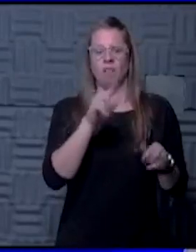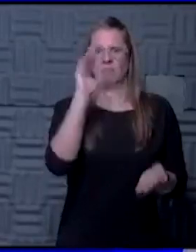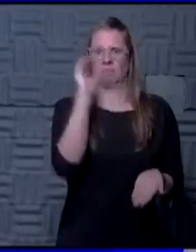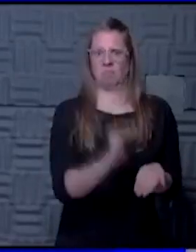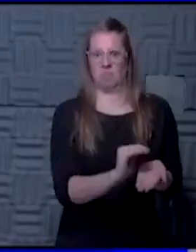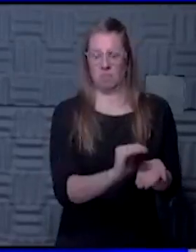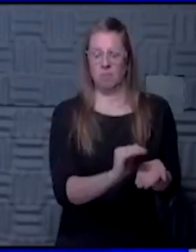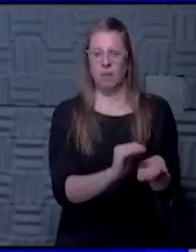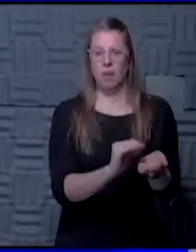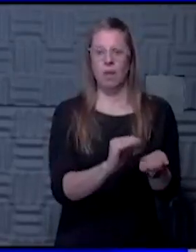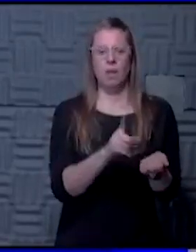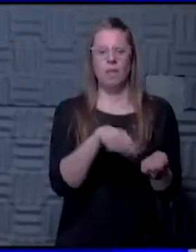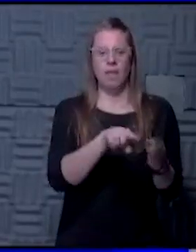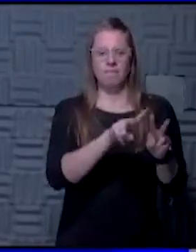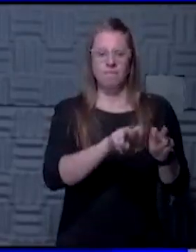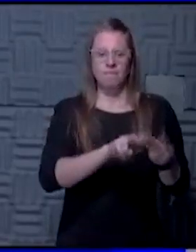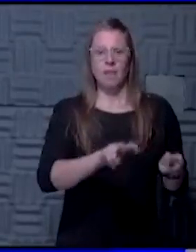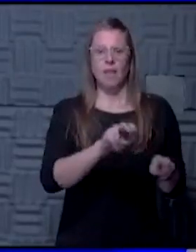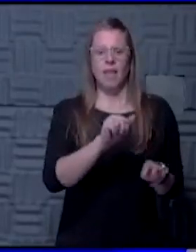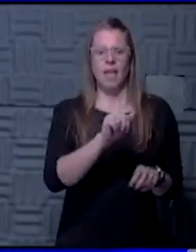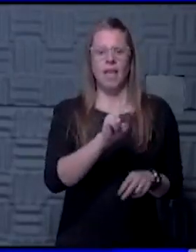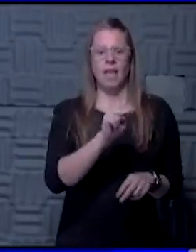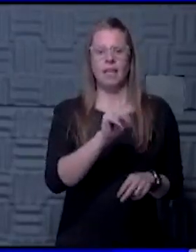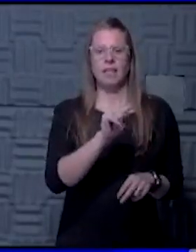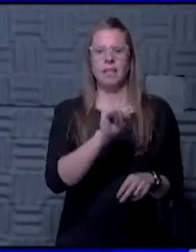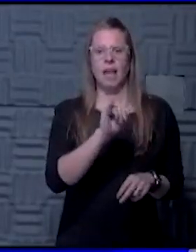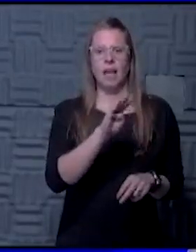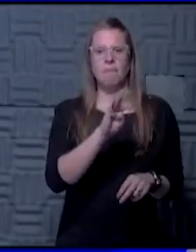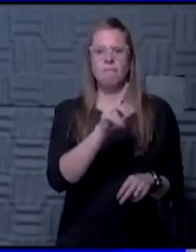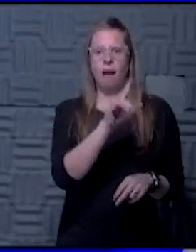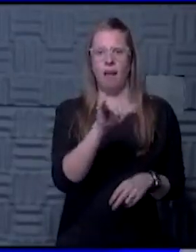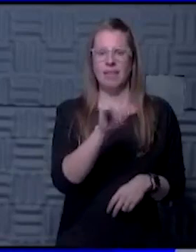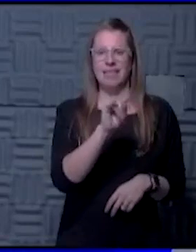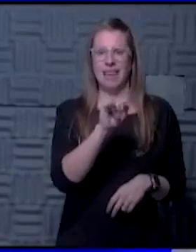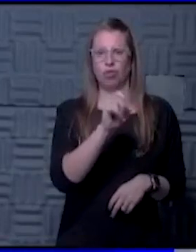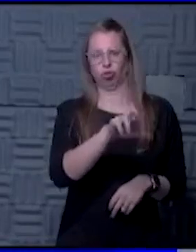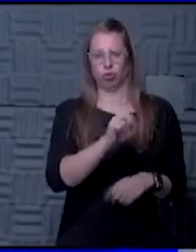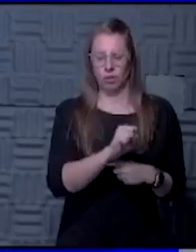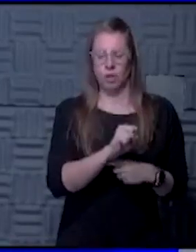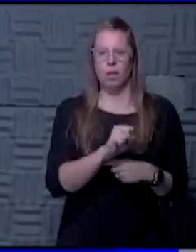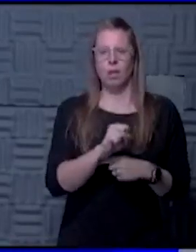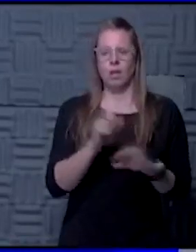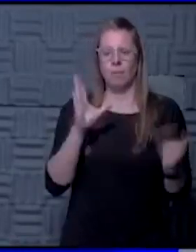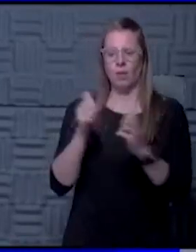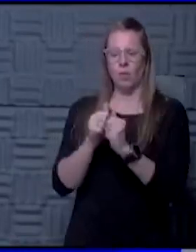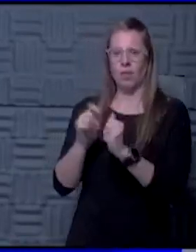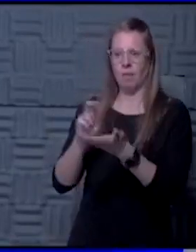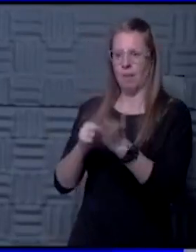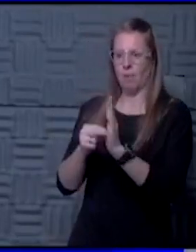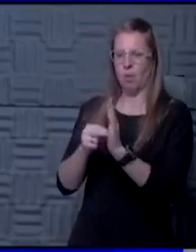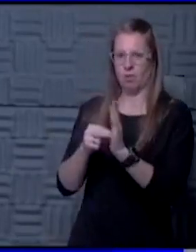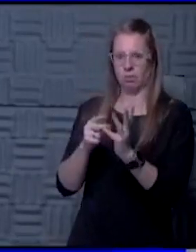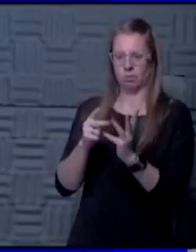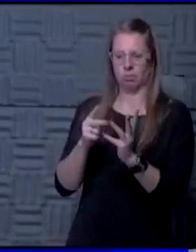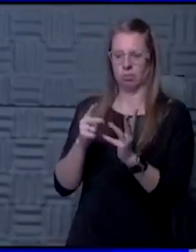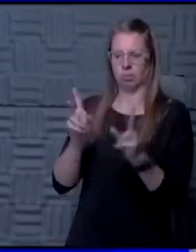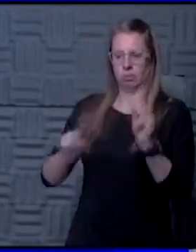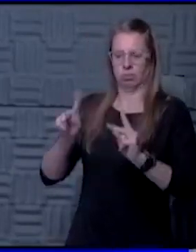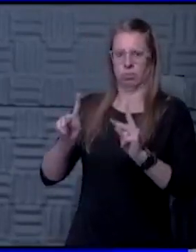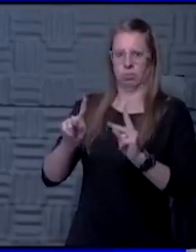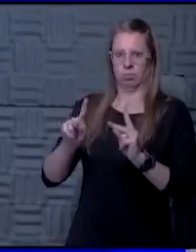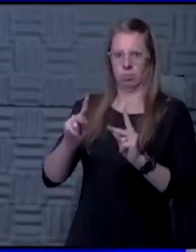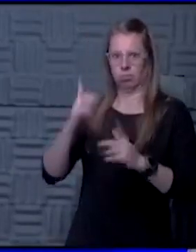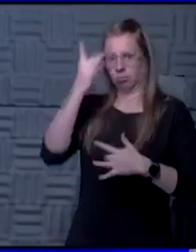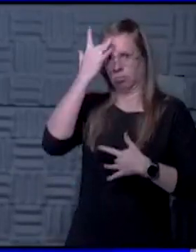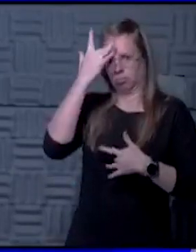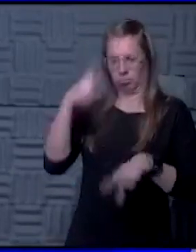in when they looked at antibody titers compared to people who have severe illness and in the hospital. The people with the mild